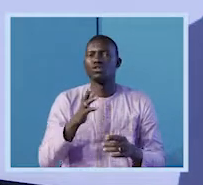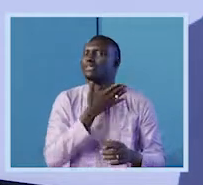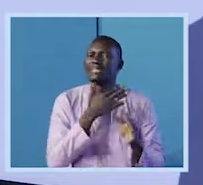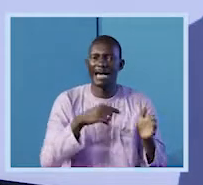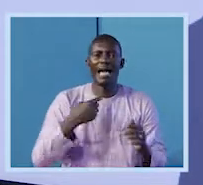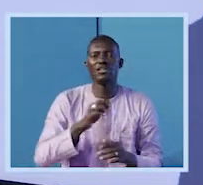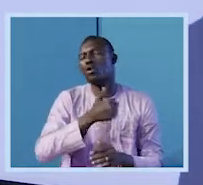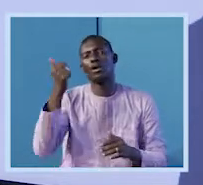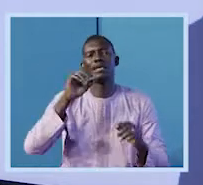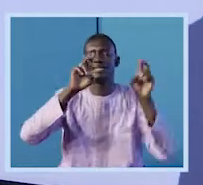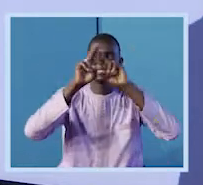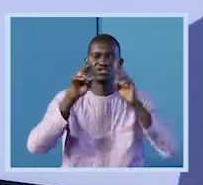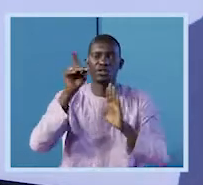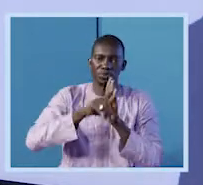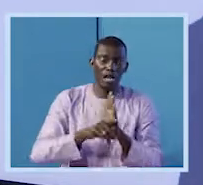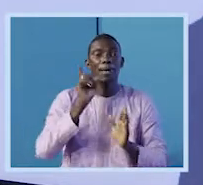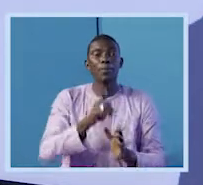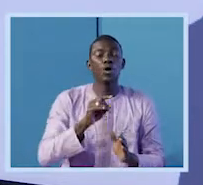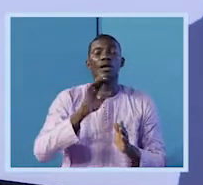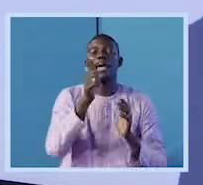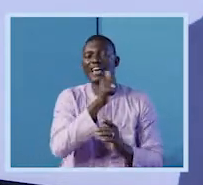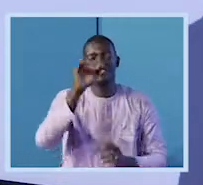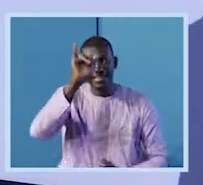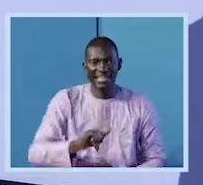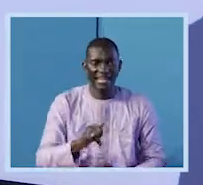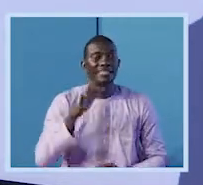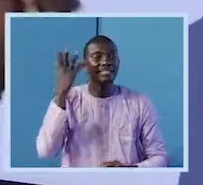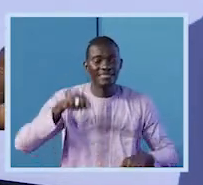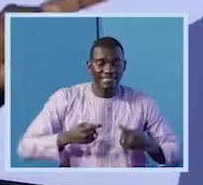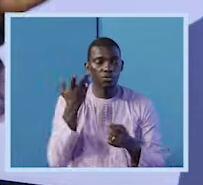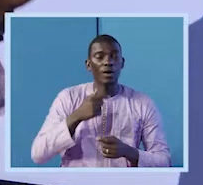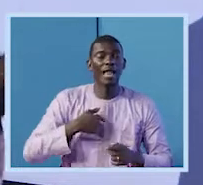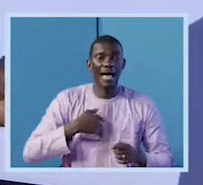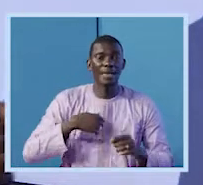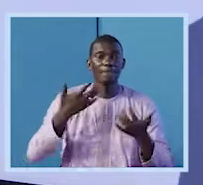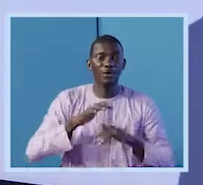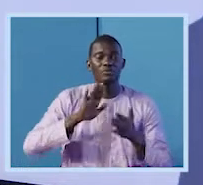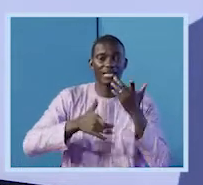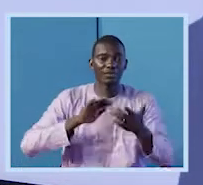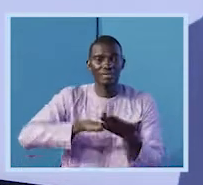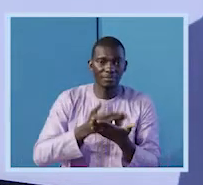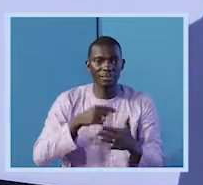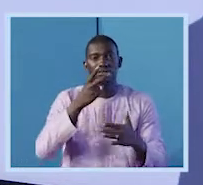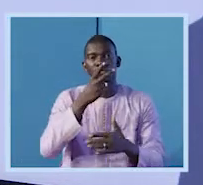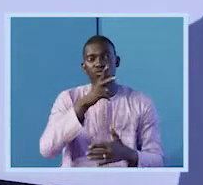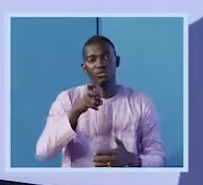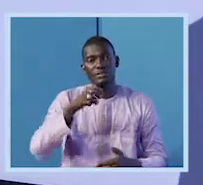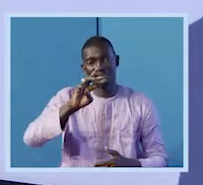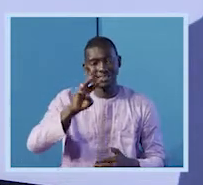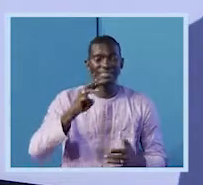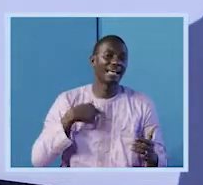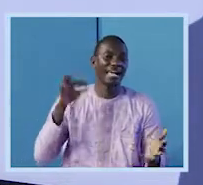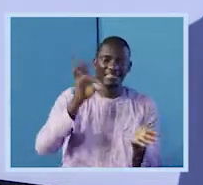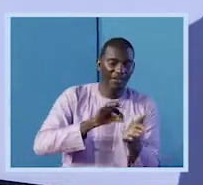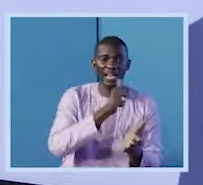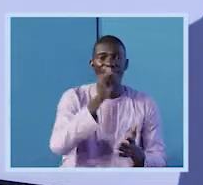other international seminars, programs. Yeah. But every year, since when I became sign language interpreter in 2013, I travel every year. So traveling